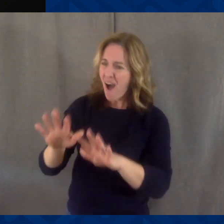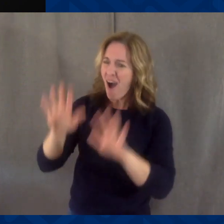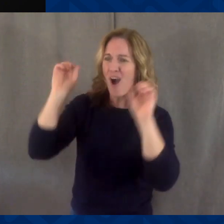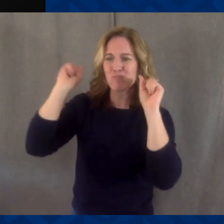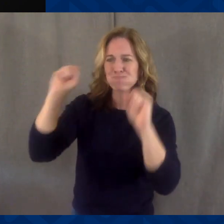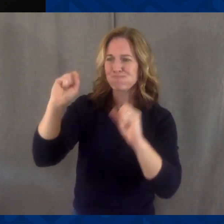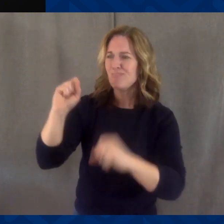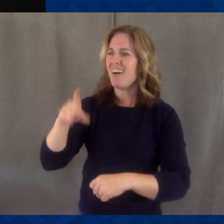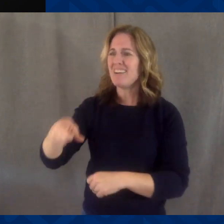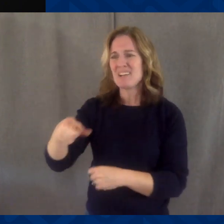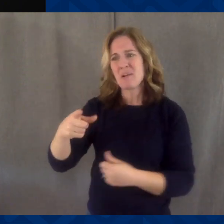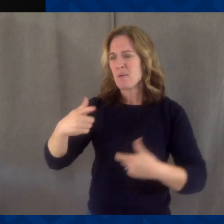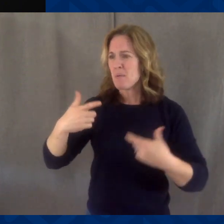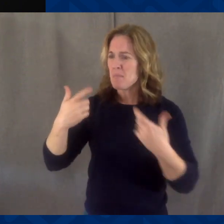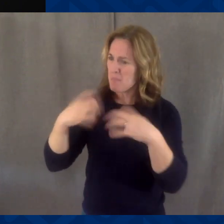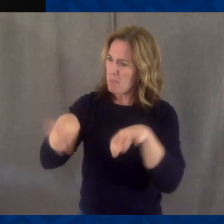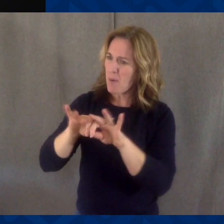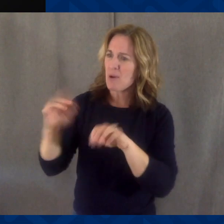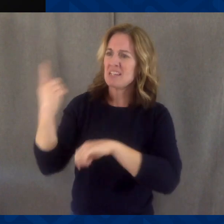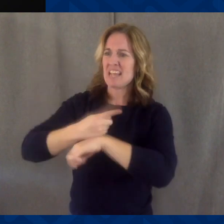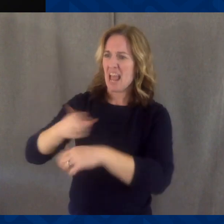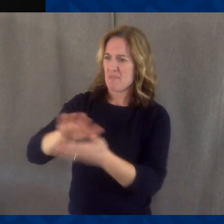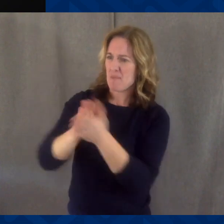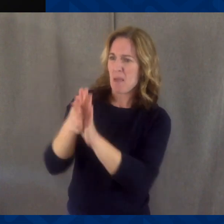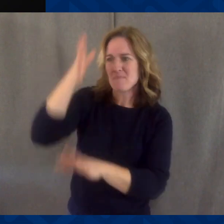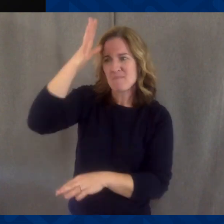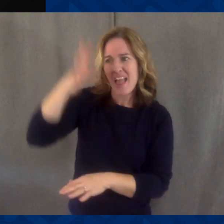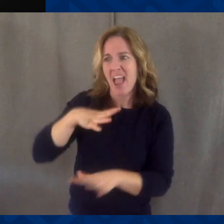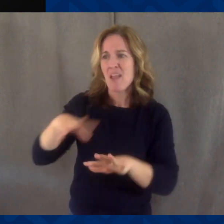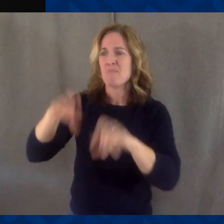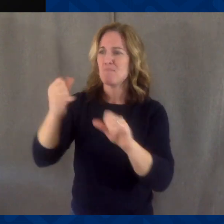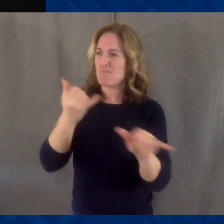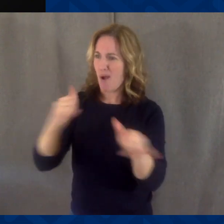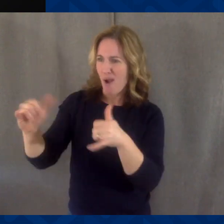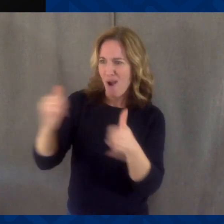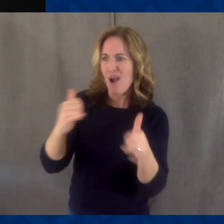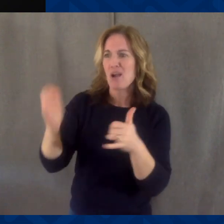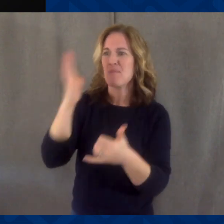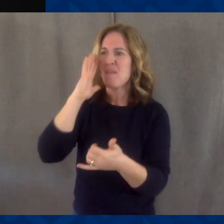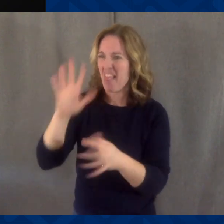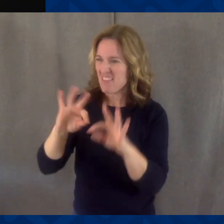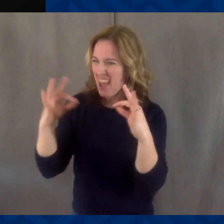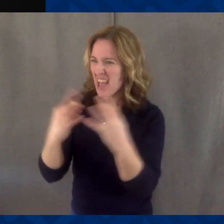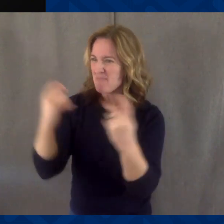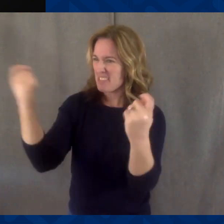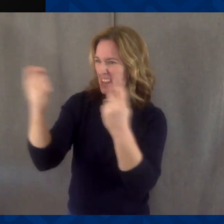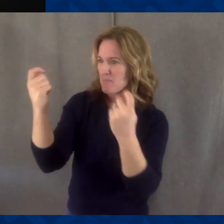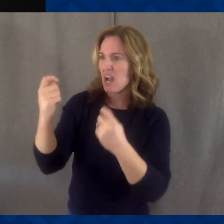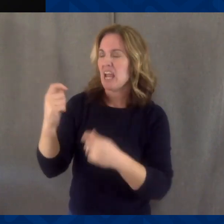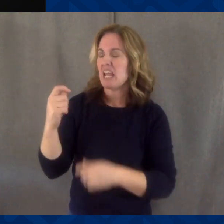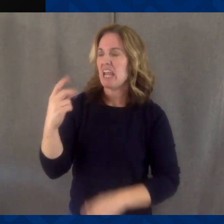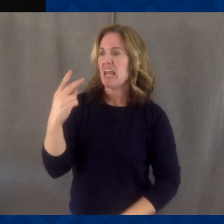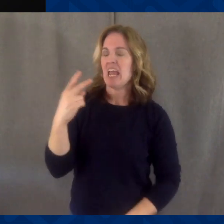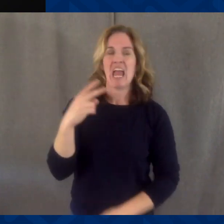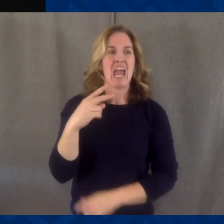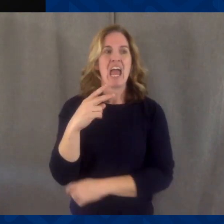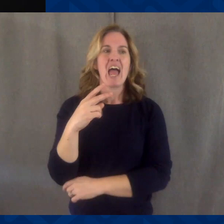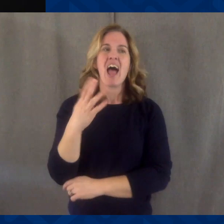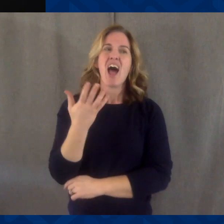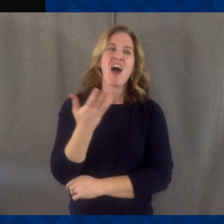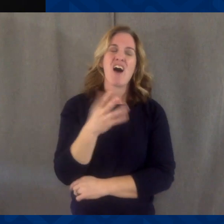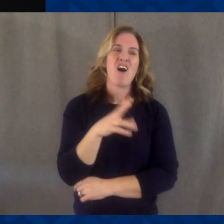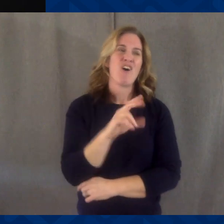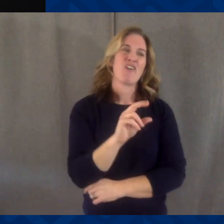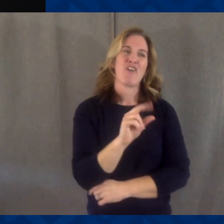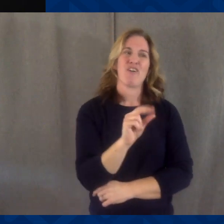into manhood. I'm sure you got a big party planned, you and your family. It's going to be awesome, Kay. And Kay actually said, no,